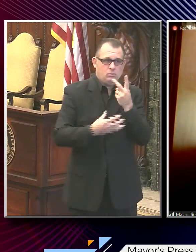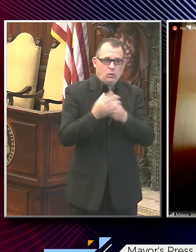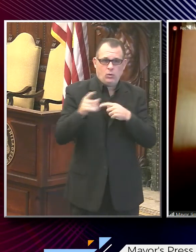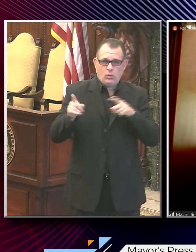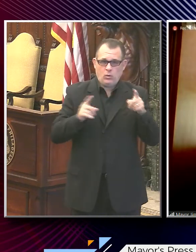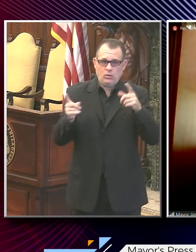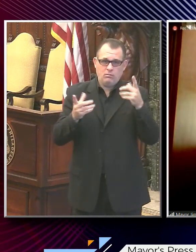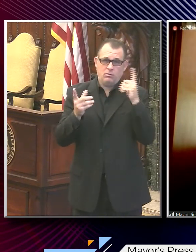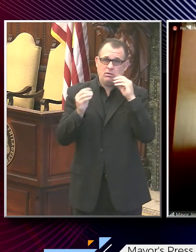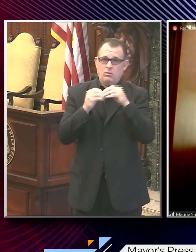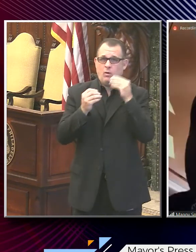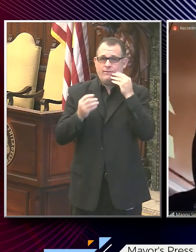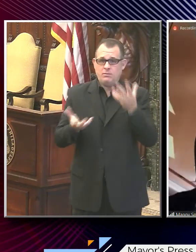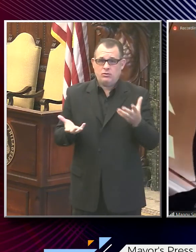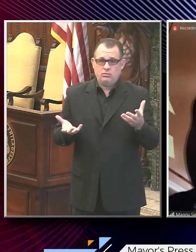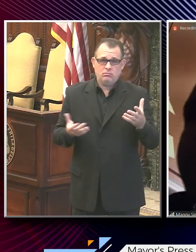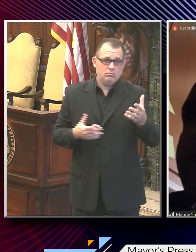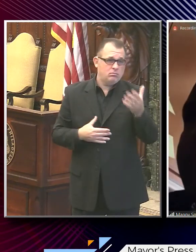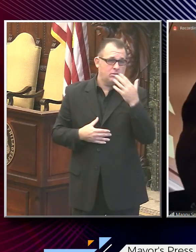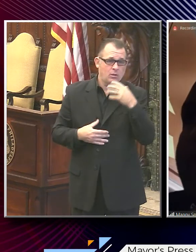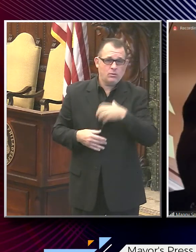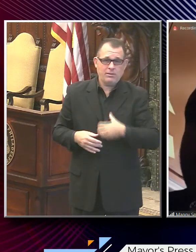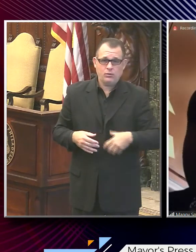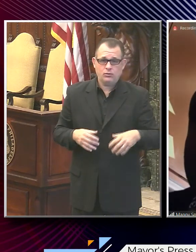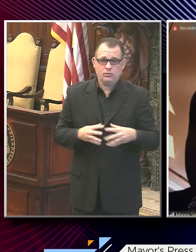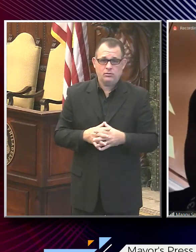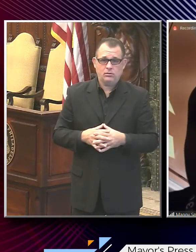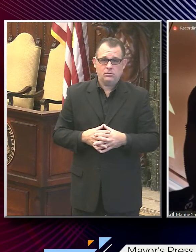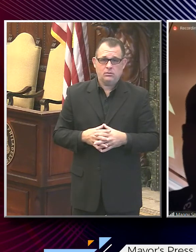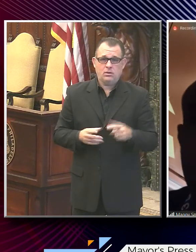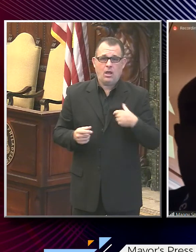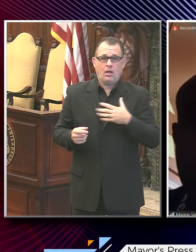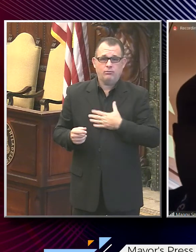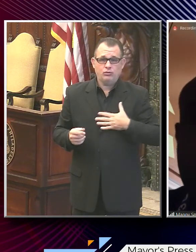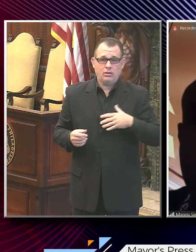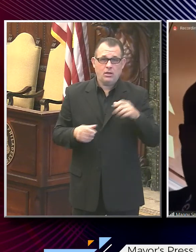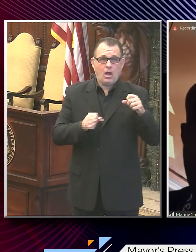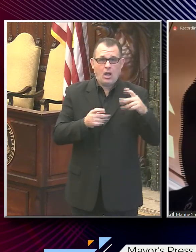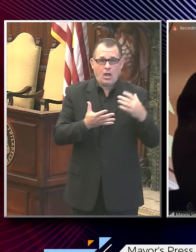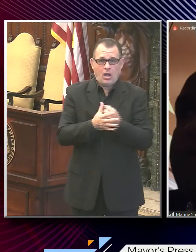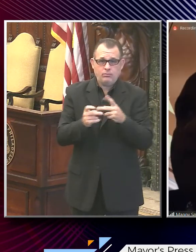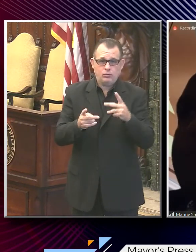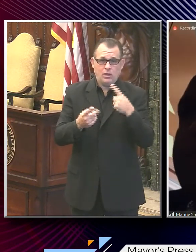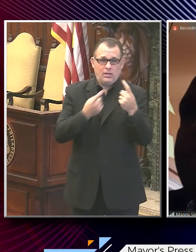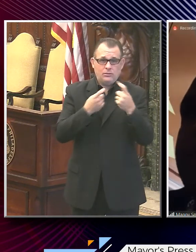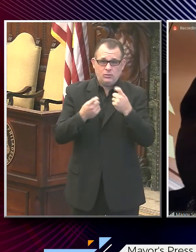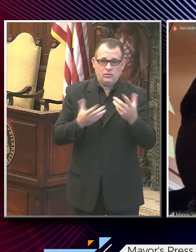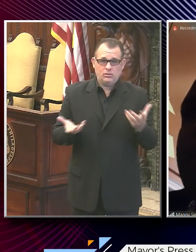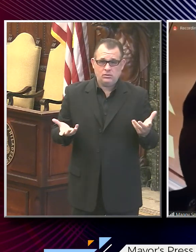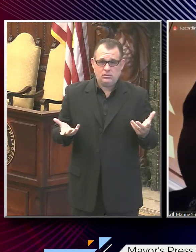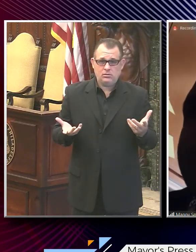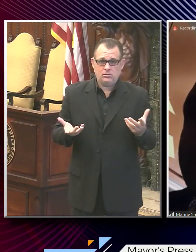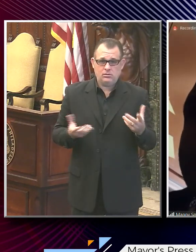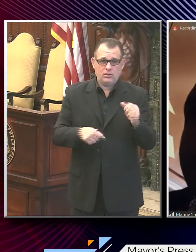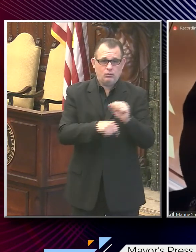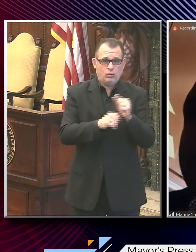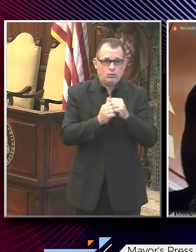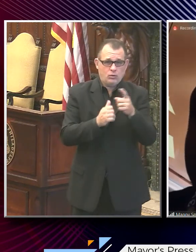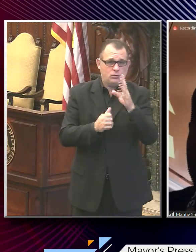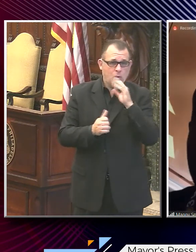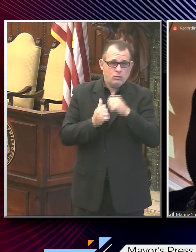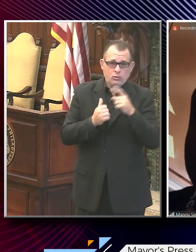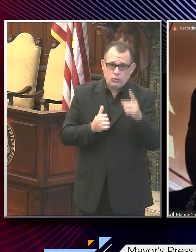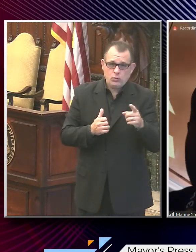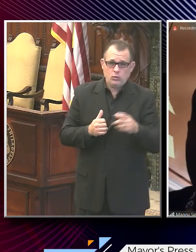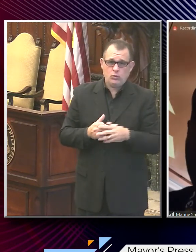process. Thank you, Mayor. I really appreciate these opportunities when we can ask questions and get our homework done with you. I know you don't want to talk